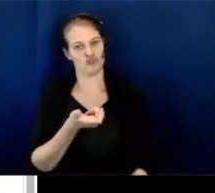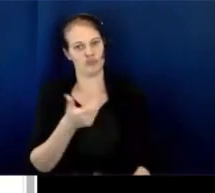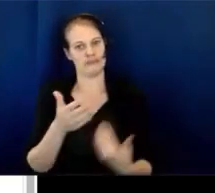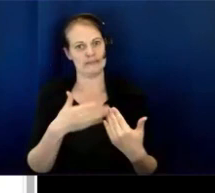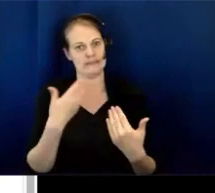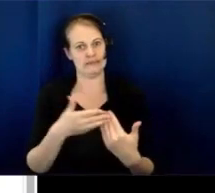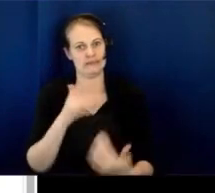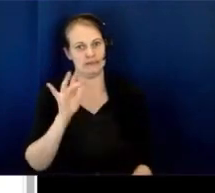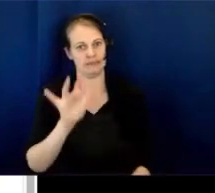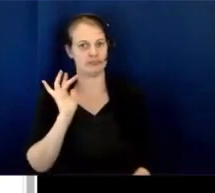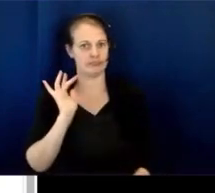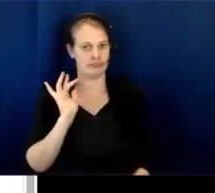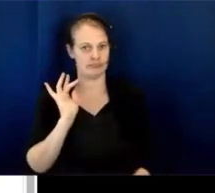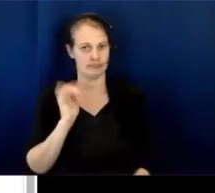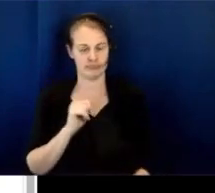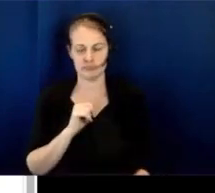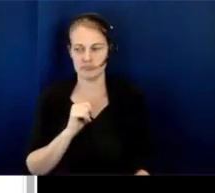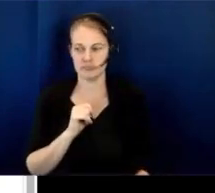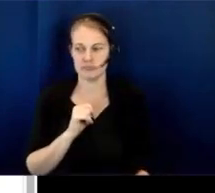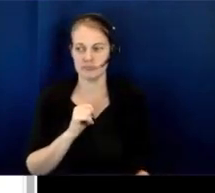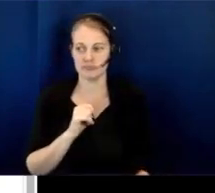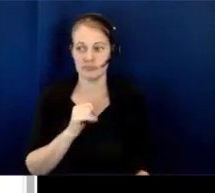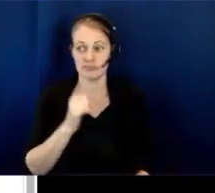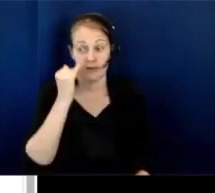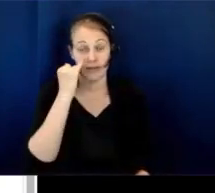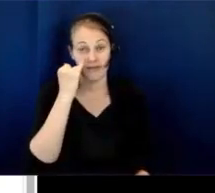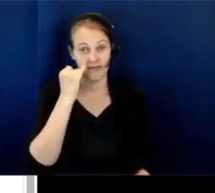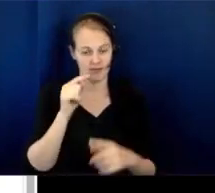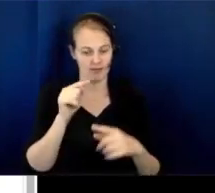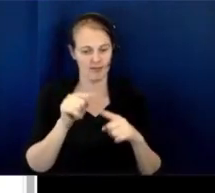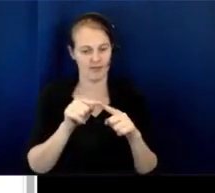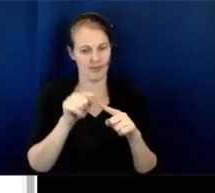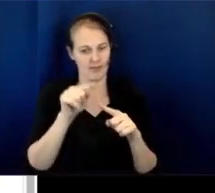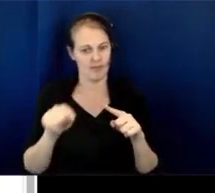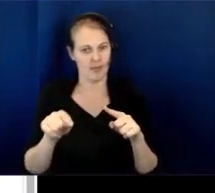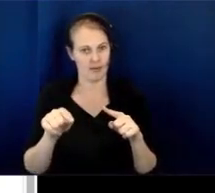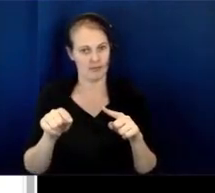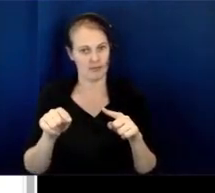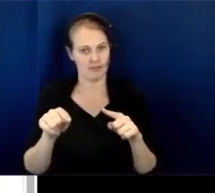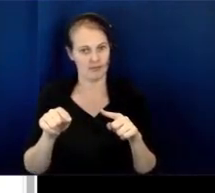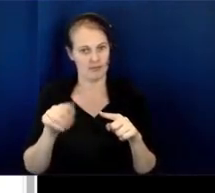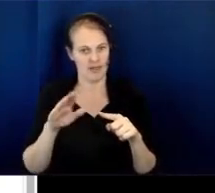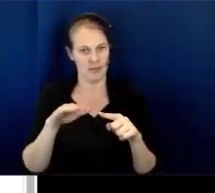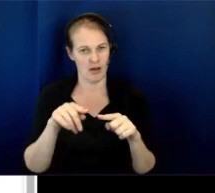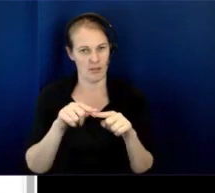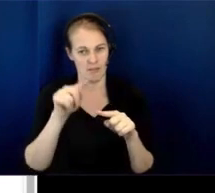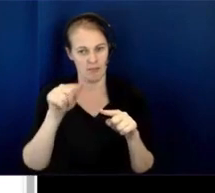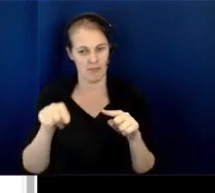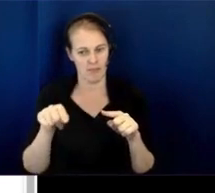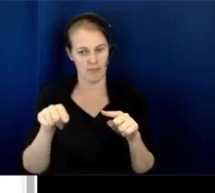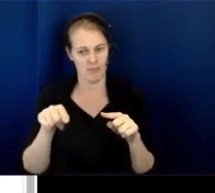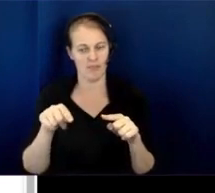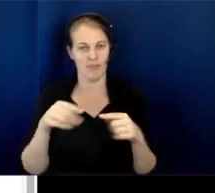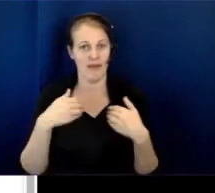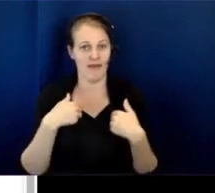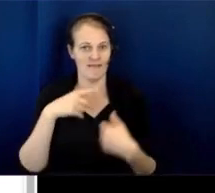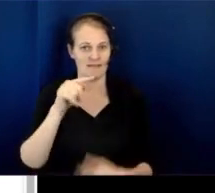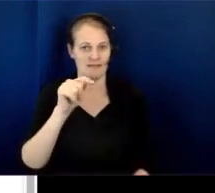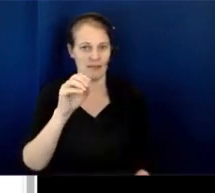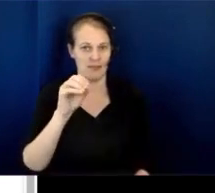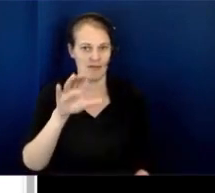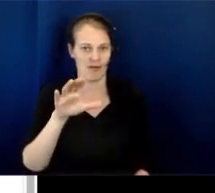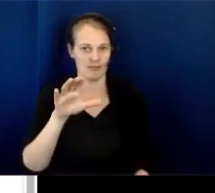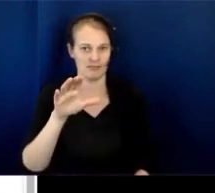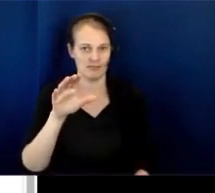for them. And if they click on this up arrow here, you'll be able to see that table of contents that I brought up